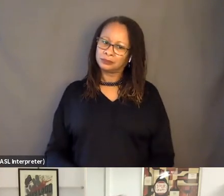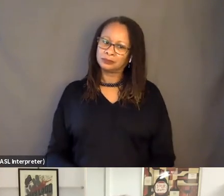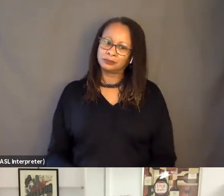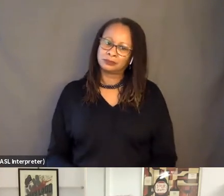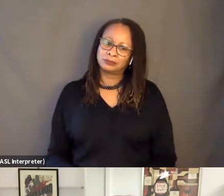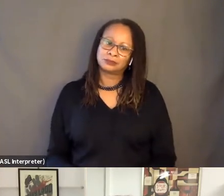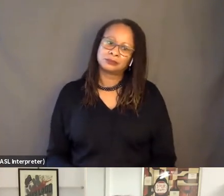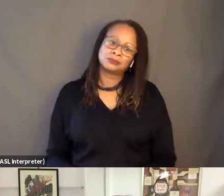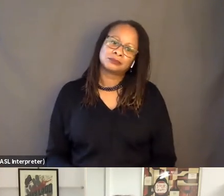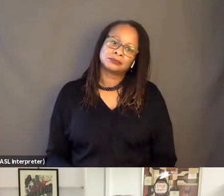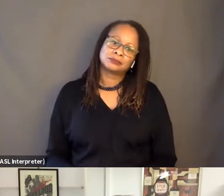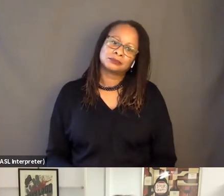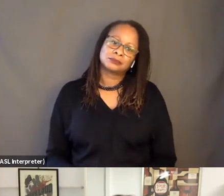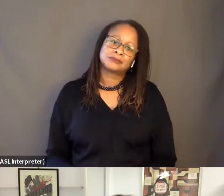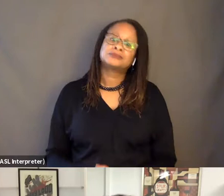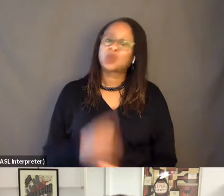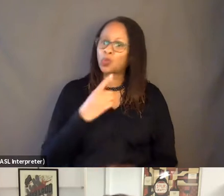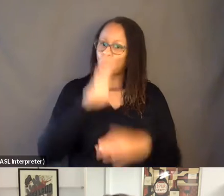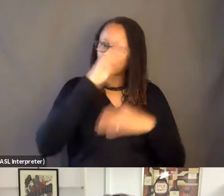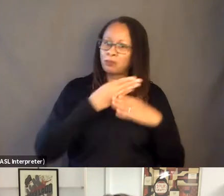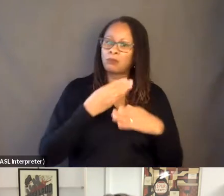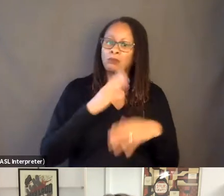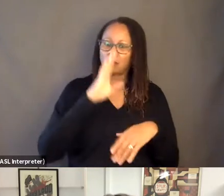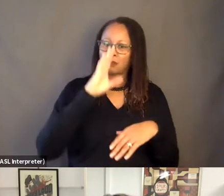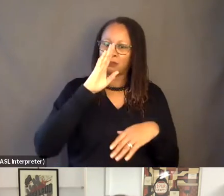Film is the son of the producers.